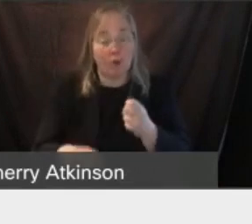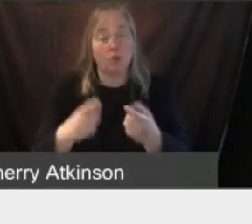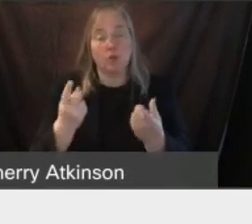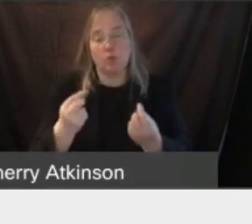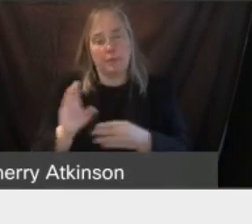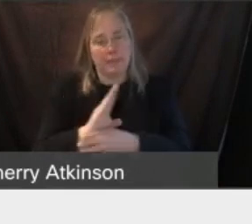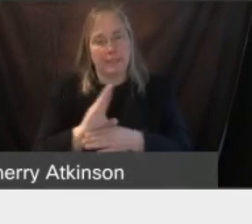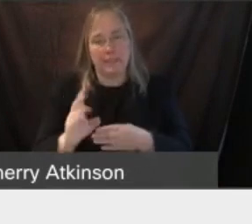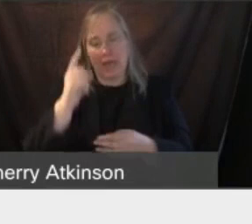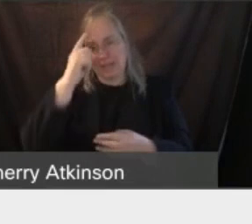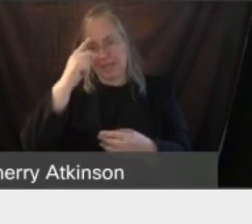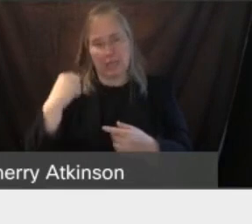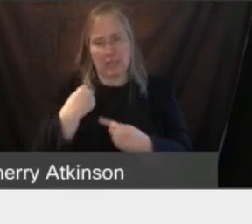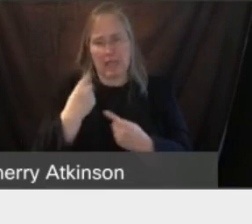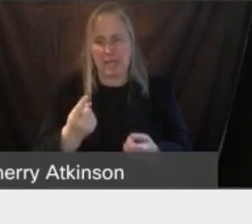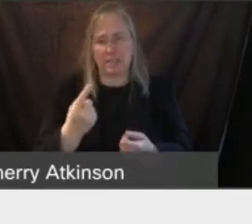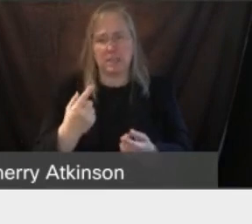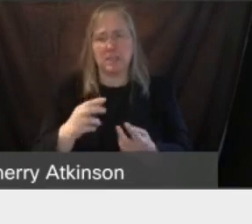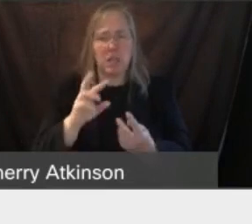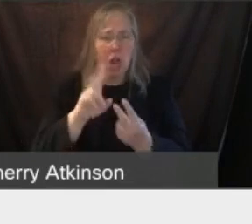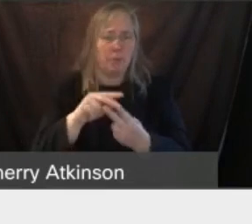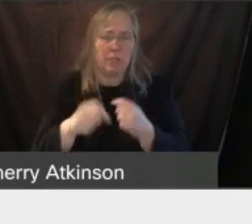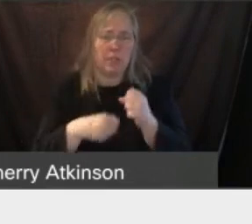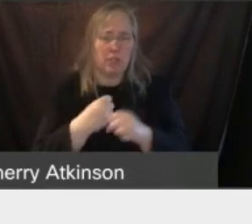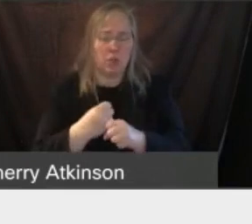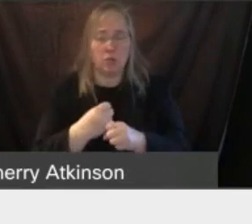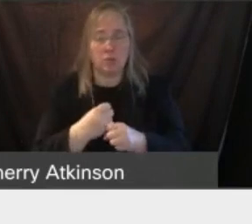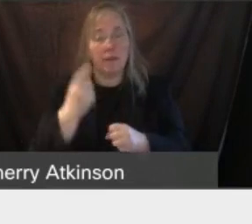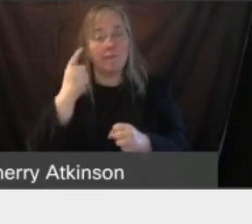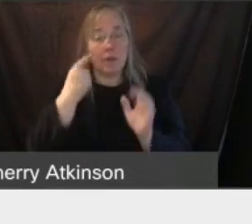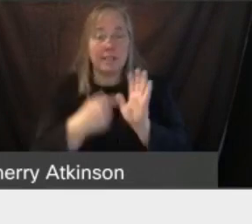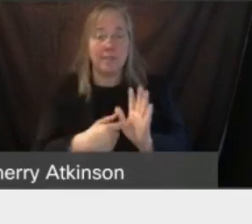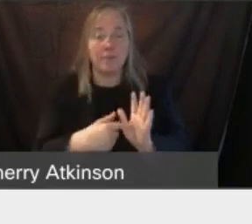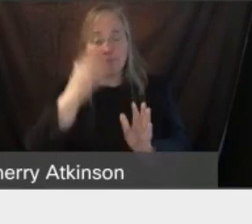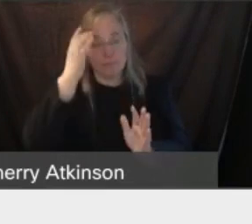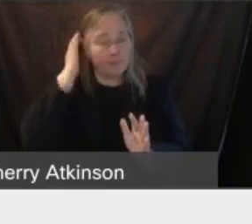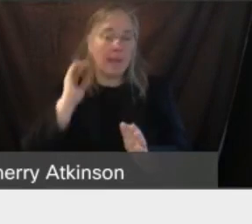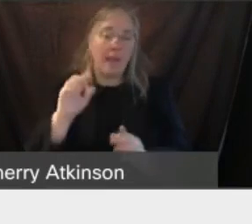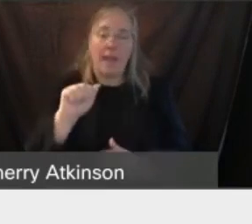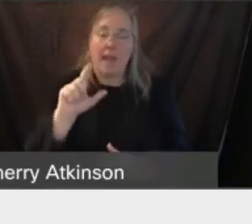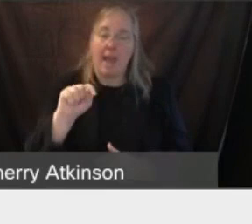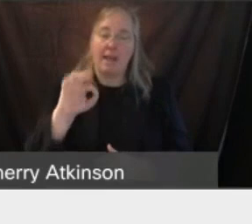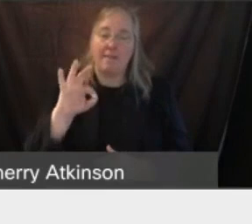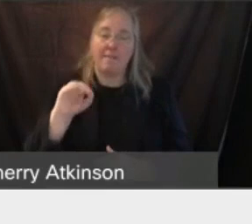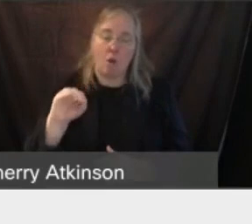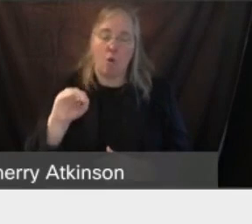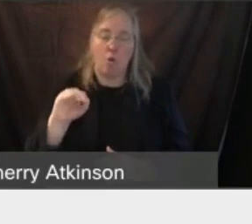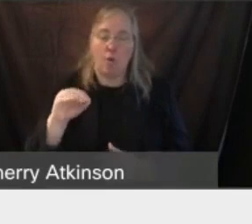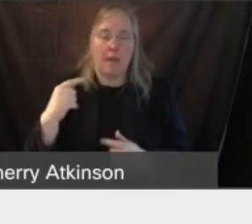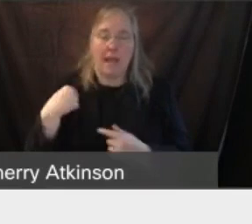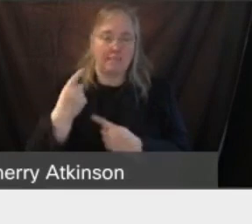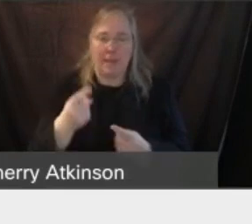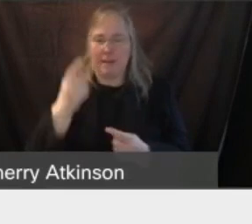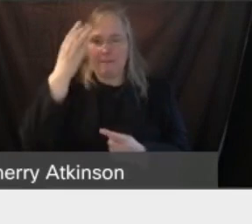last probably couple of years, certainly as an example, APFO has been, front line and center,